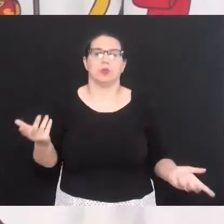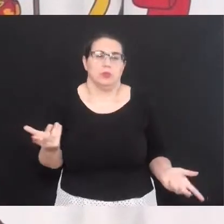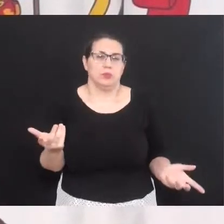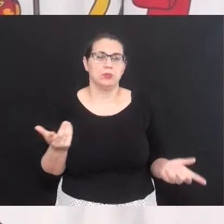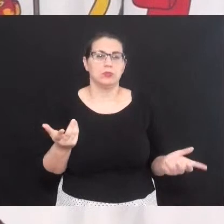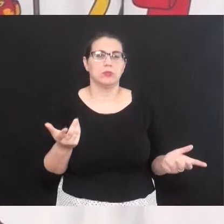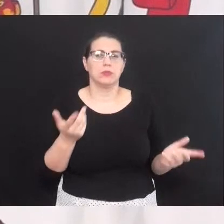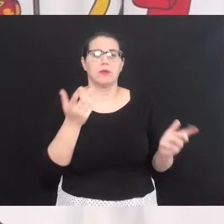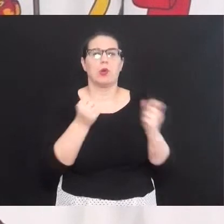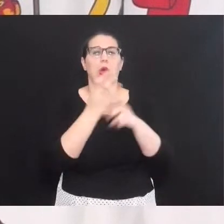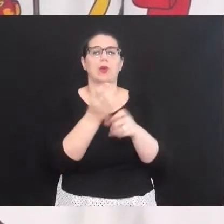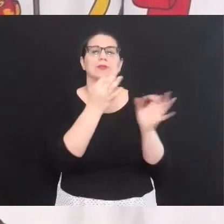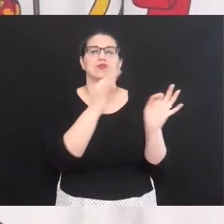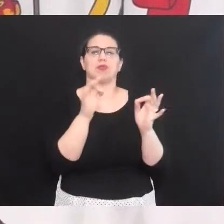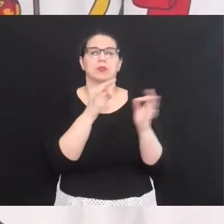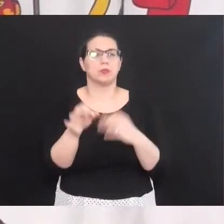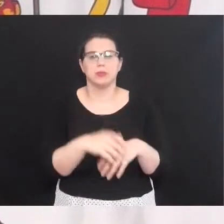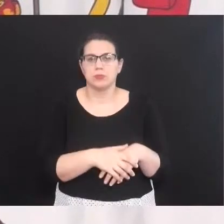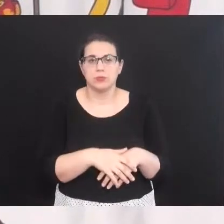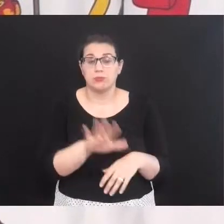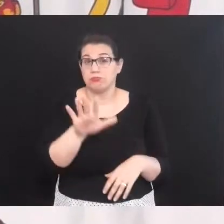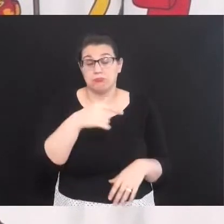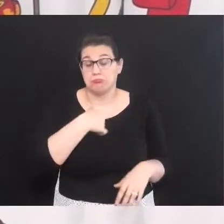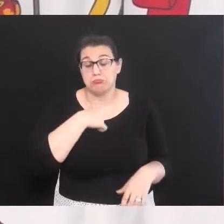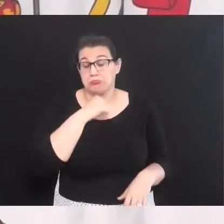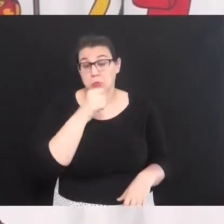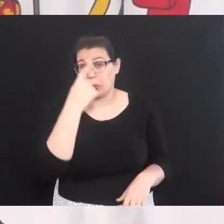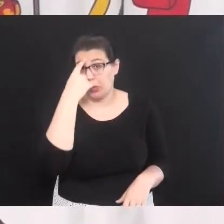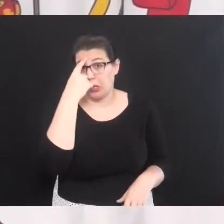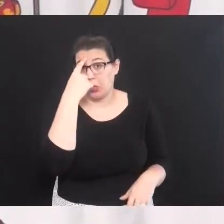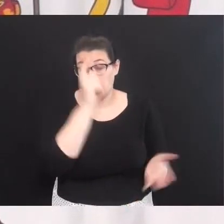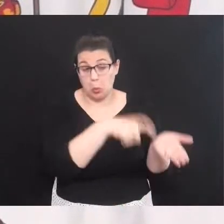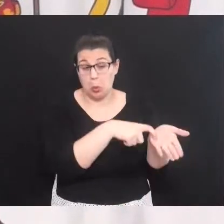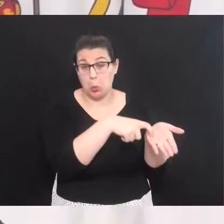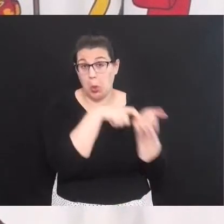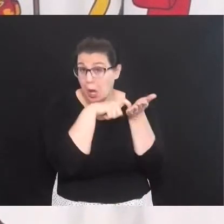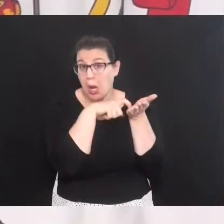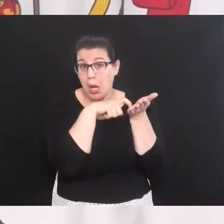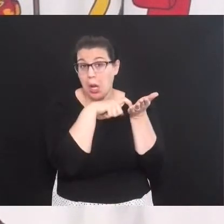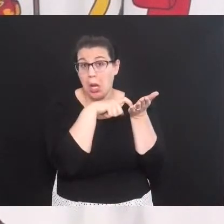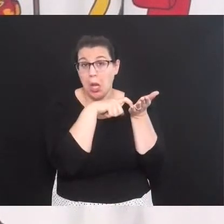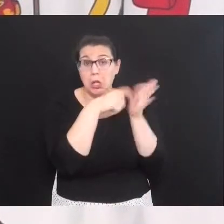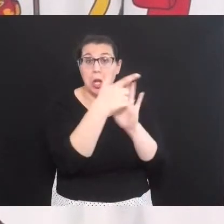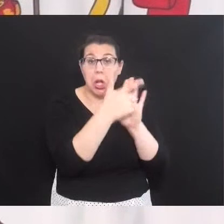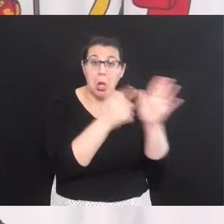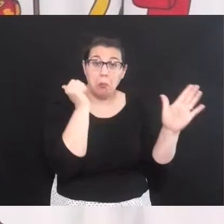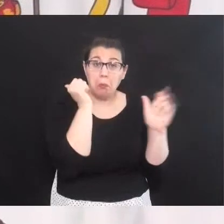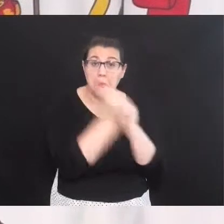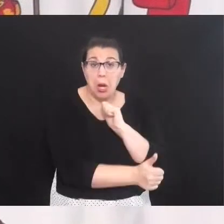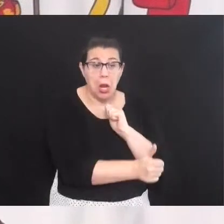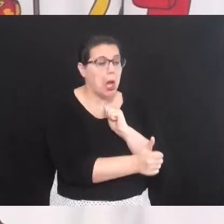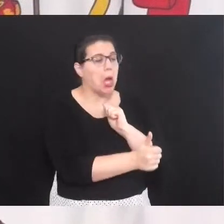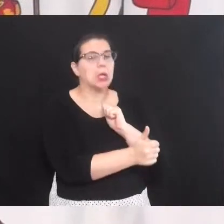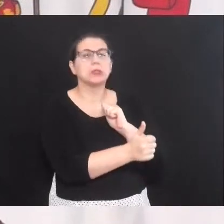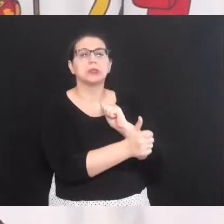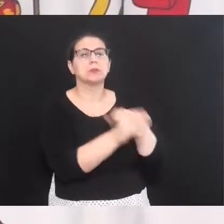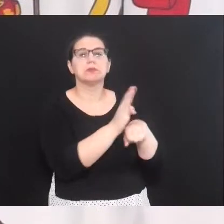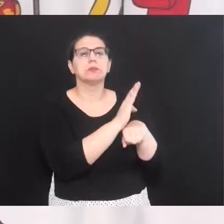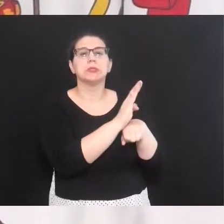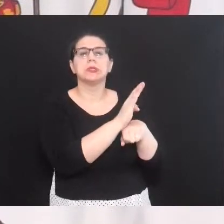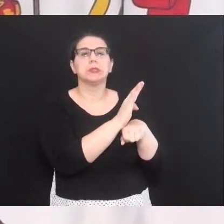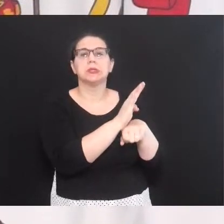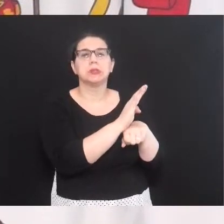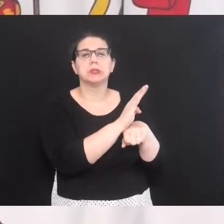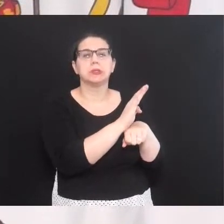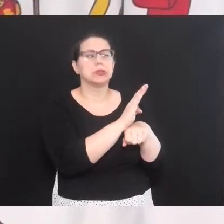I do not think that we need to be mandating, you know, that our businesses be, you know,